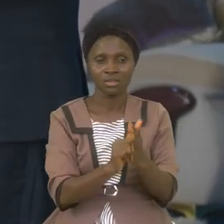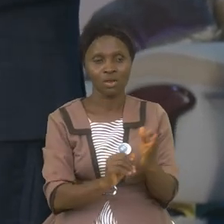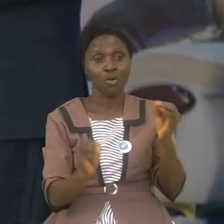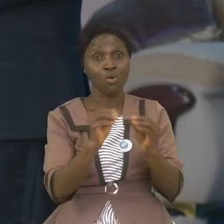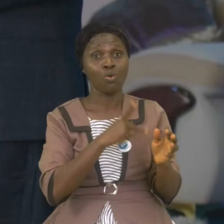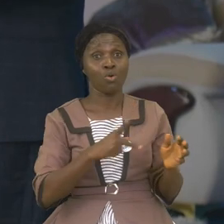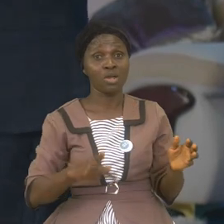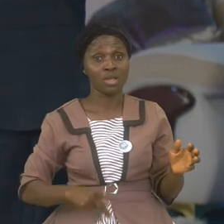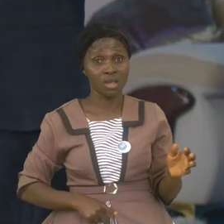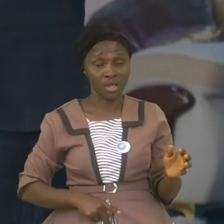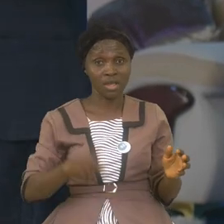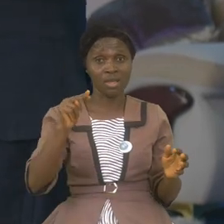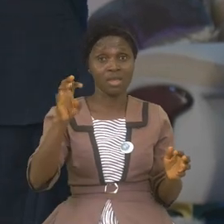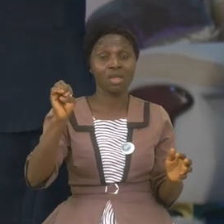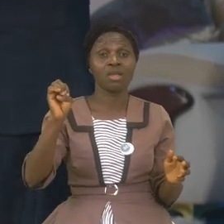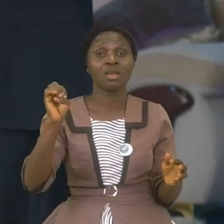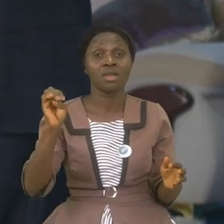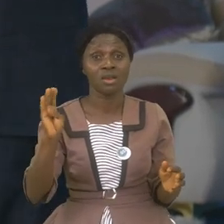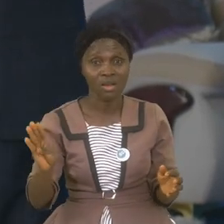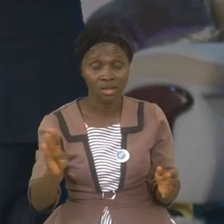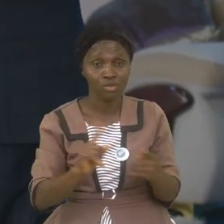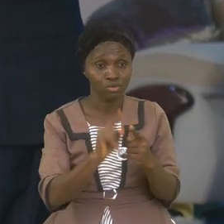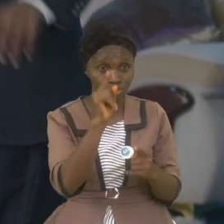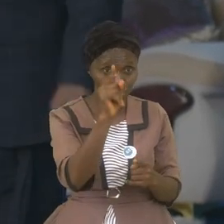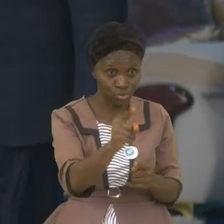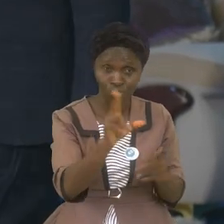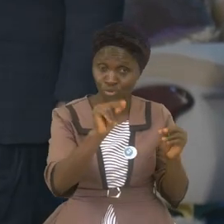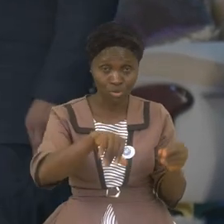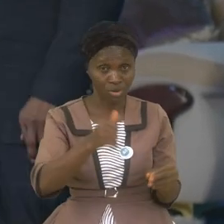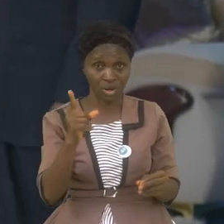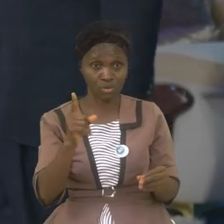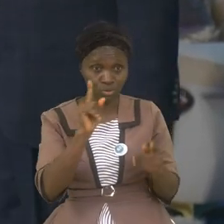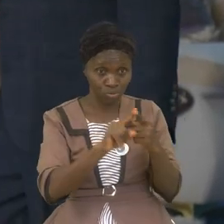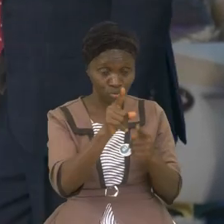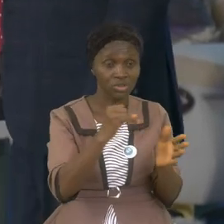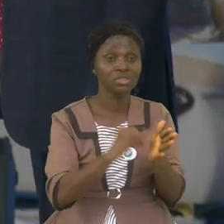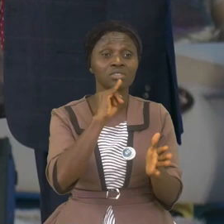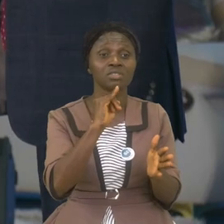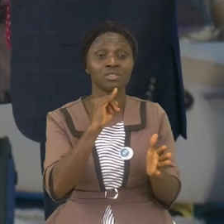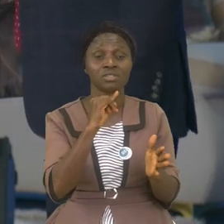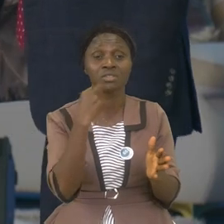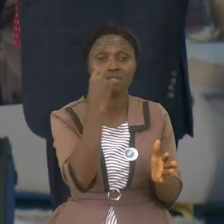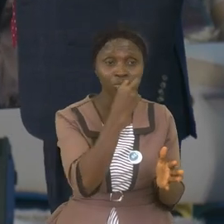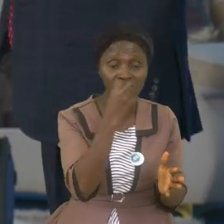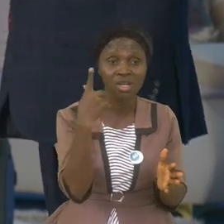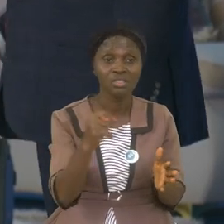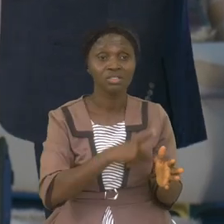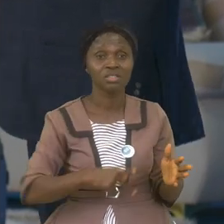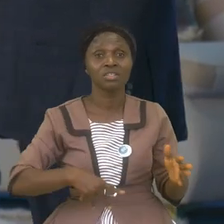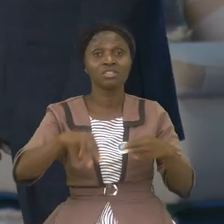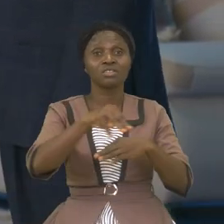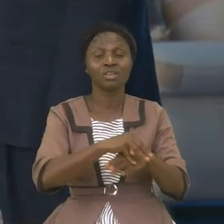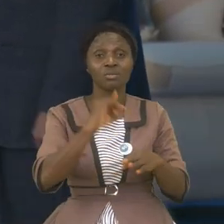to thee and to no other one, to thee it is spoken, the kingdom is departed